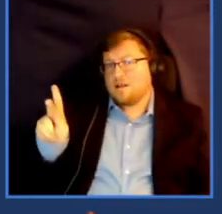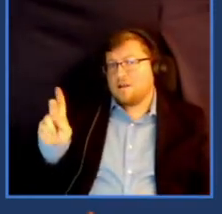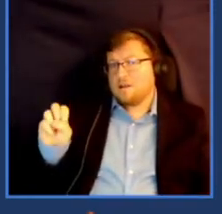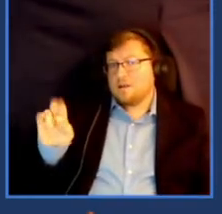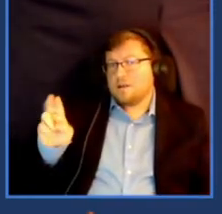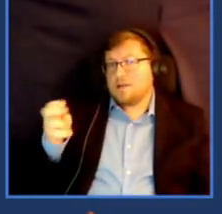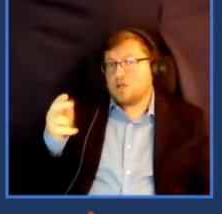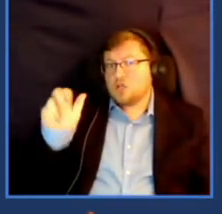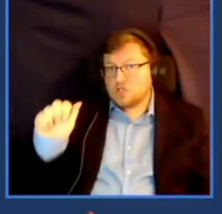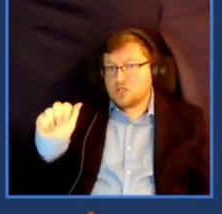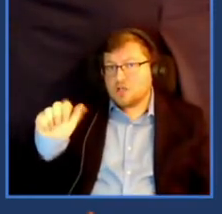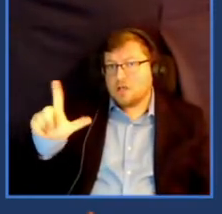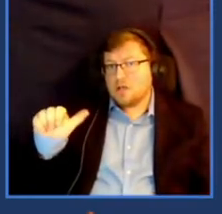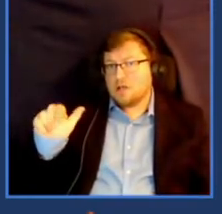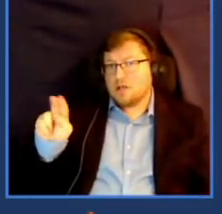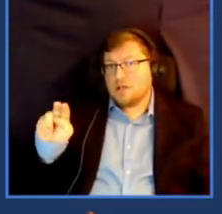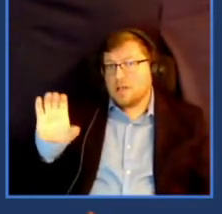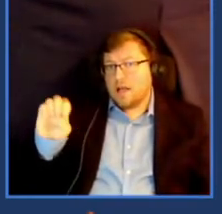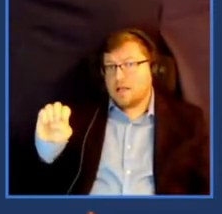Bottoms.